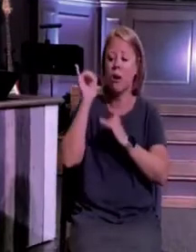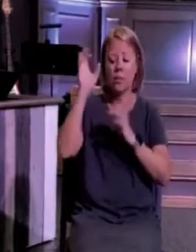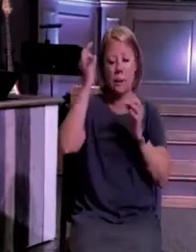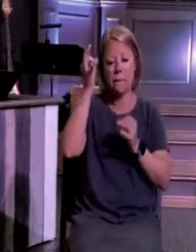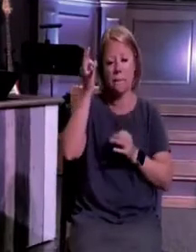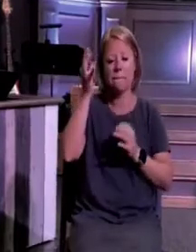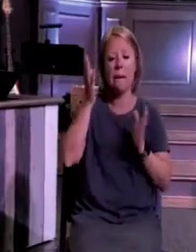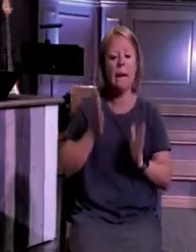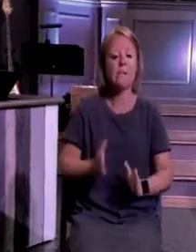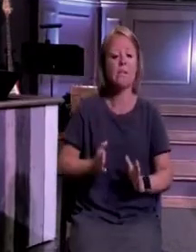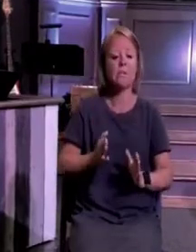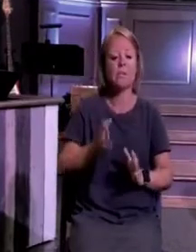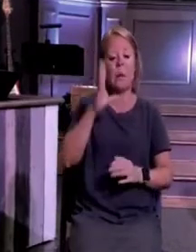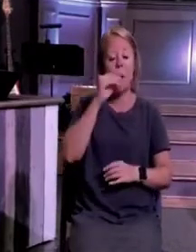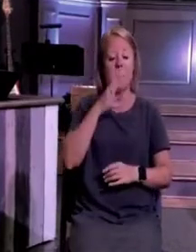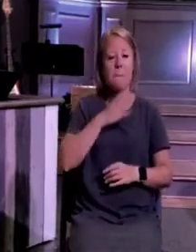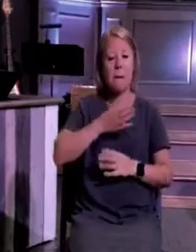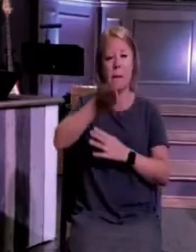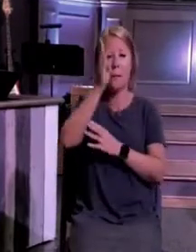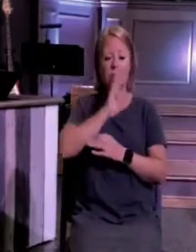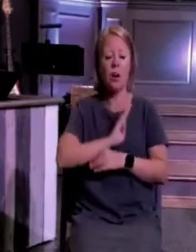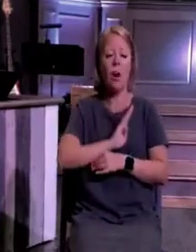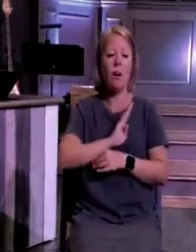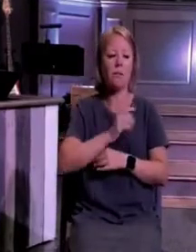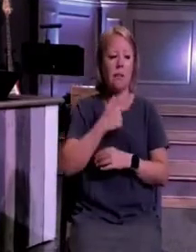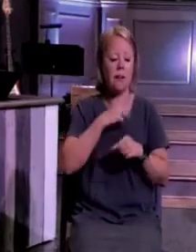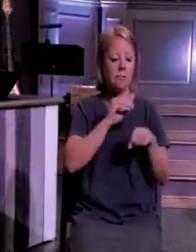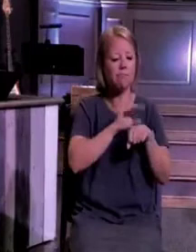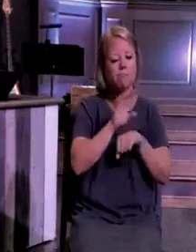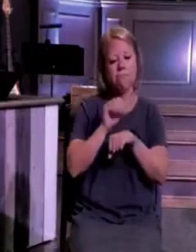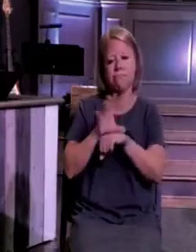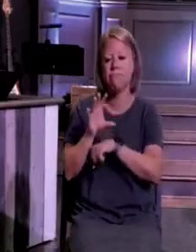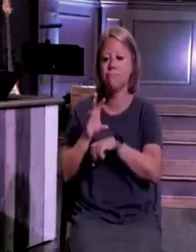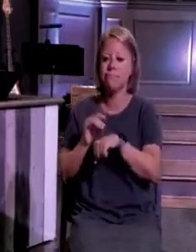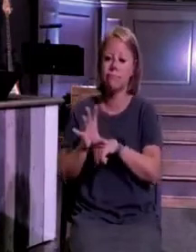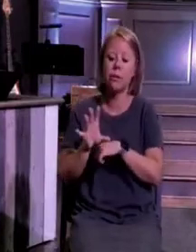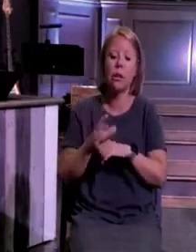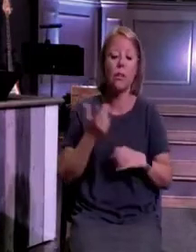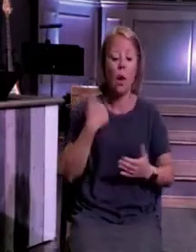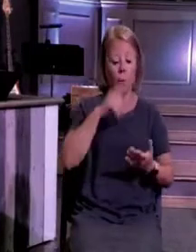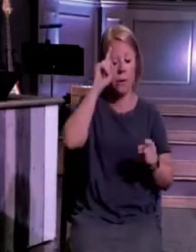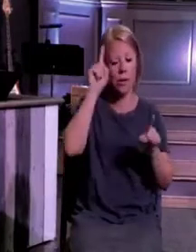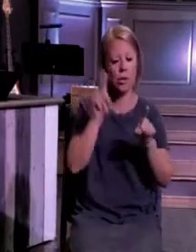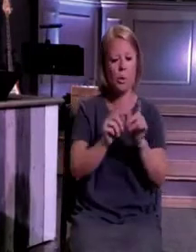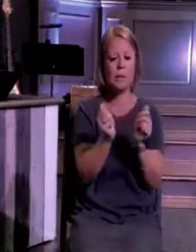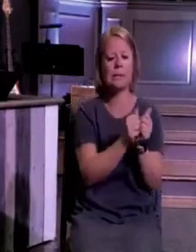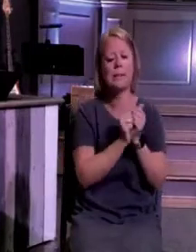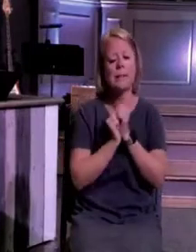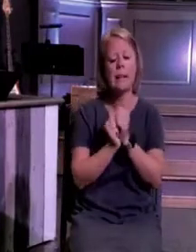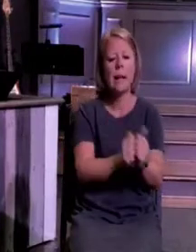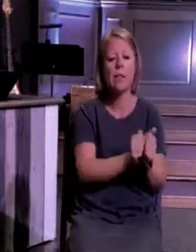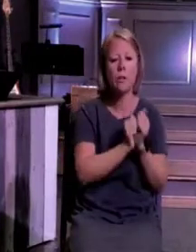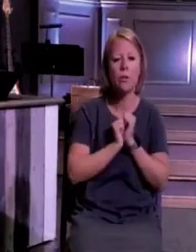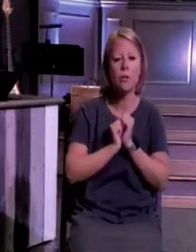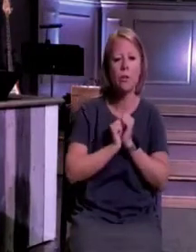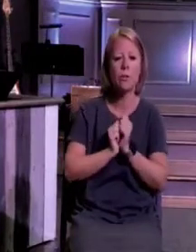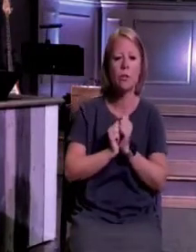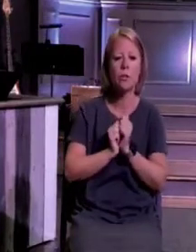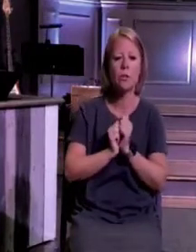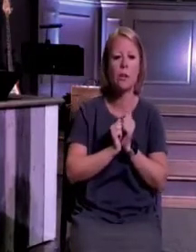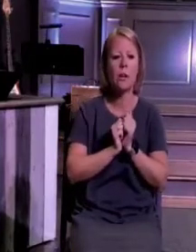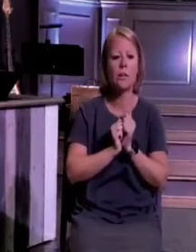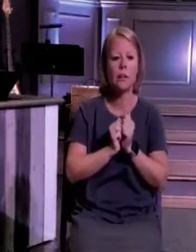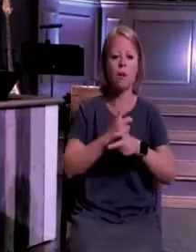that I have consulted with all over this nation that we agree together that we're headed toward hard times.